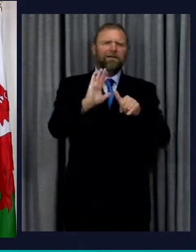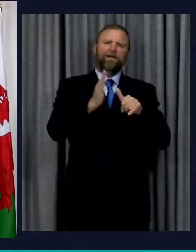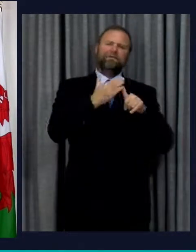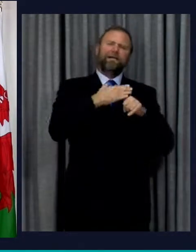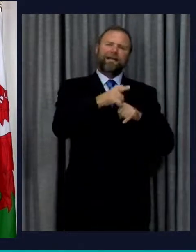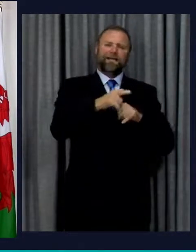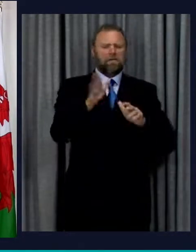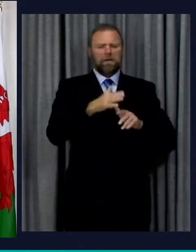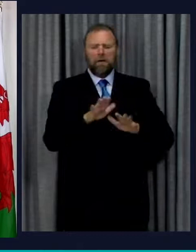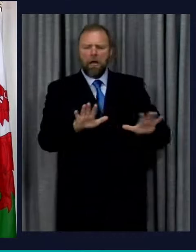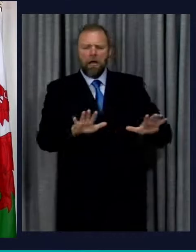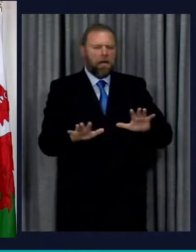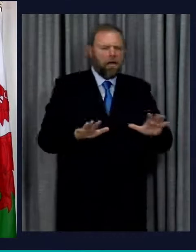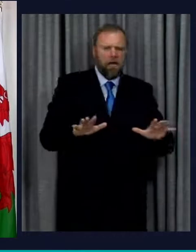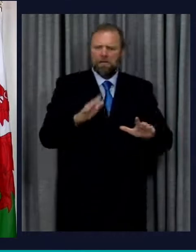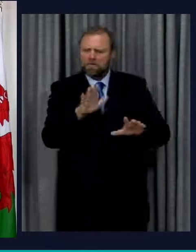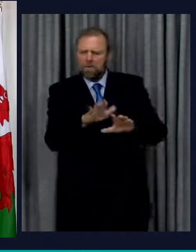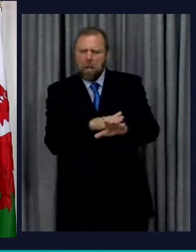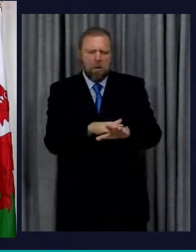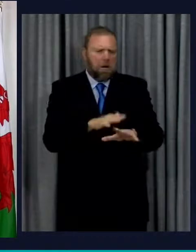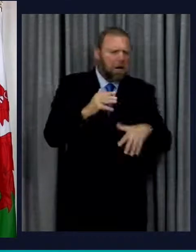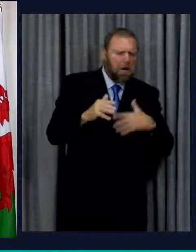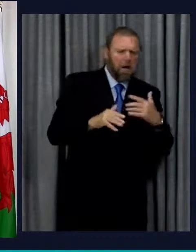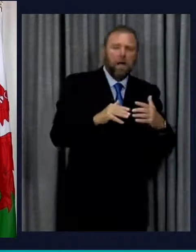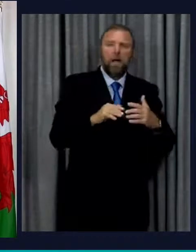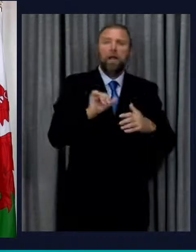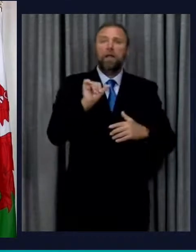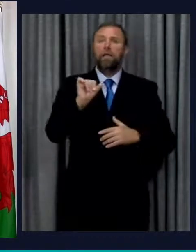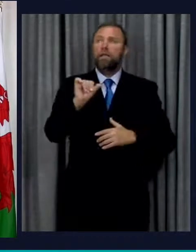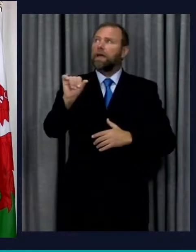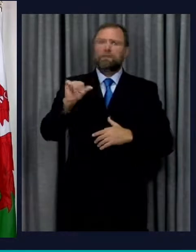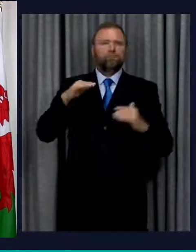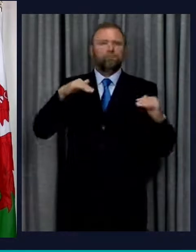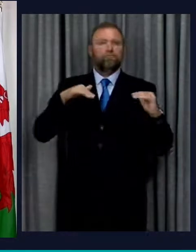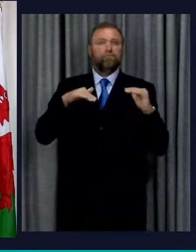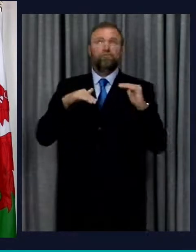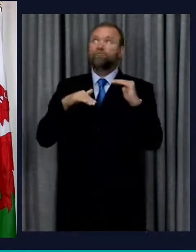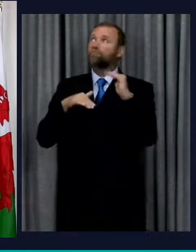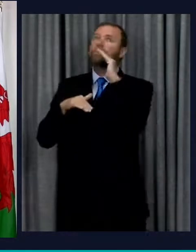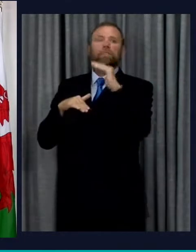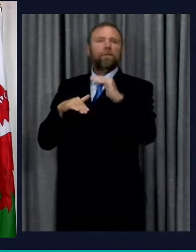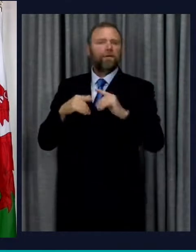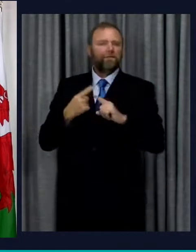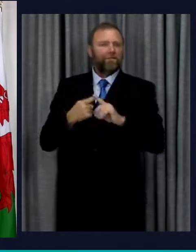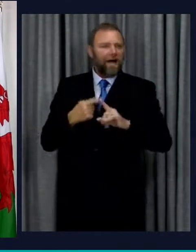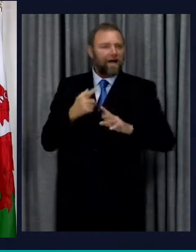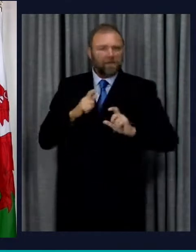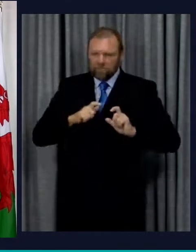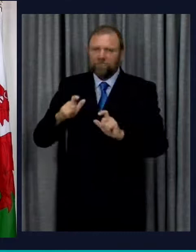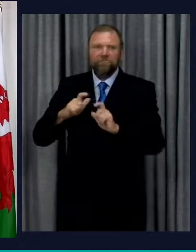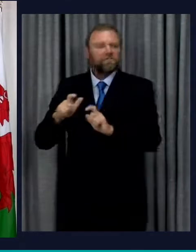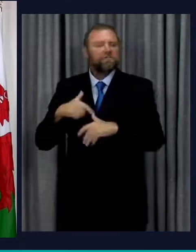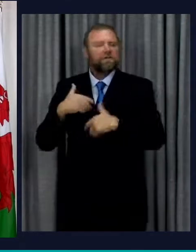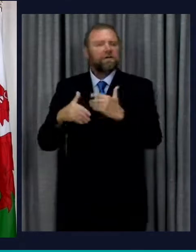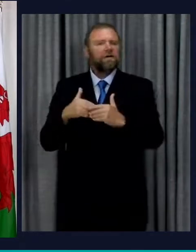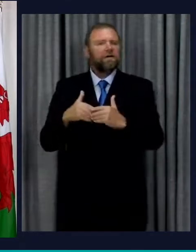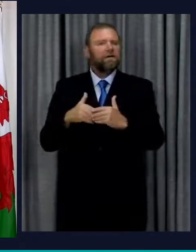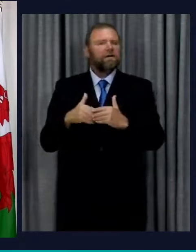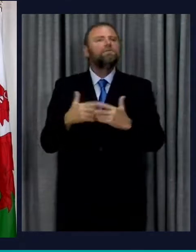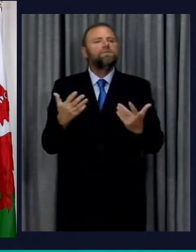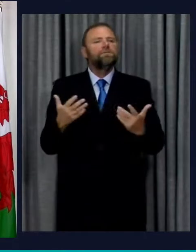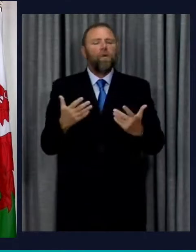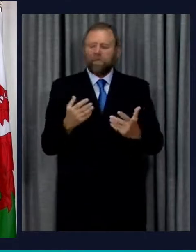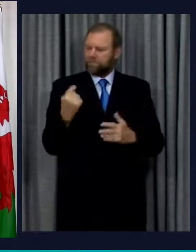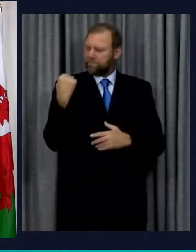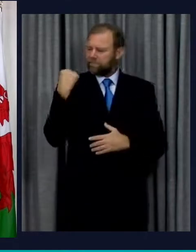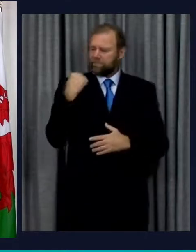few months, it was recognised Wales was moving very fast and in a sustained and sustainable way. If you look at the fact we're making very real progress on